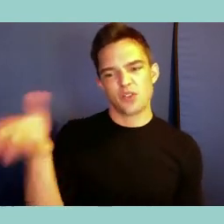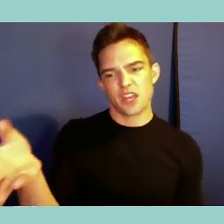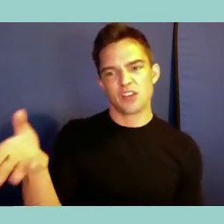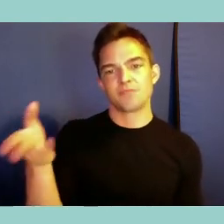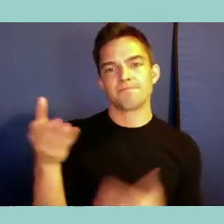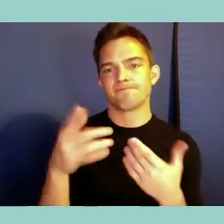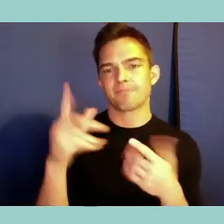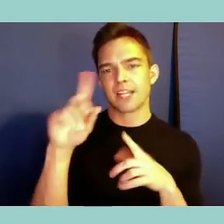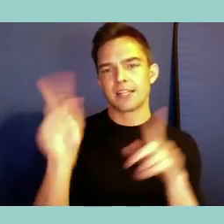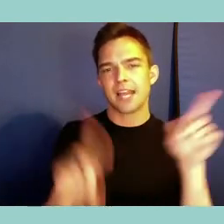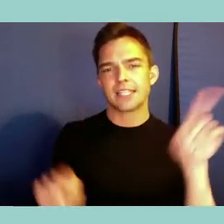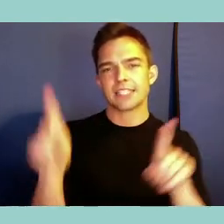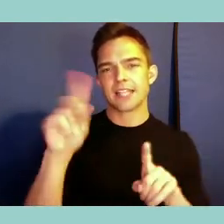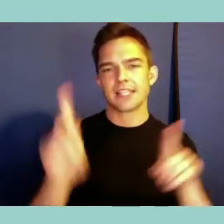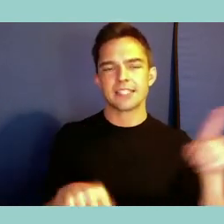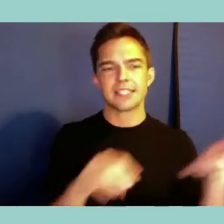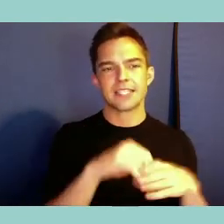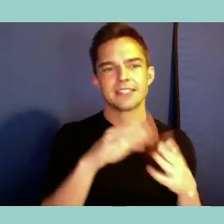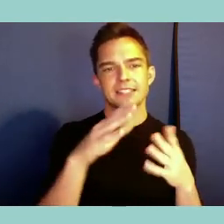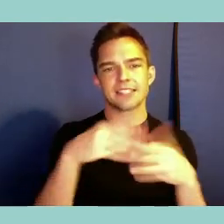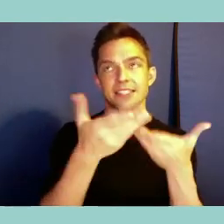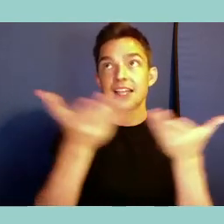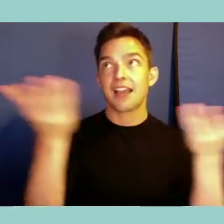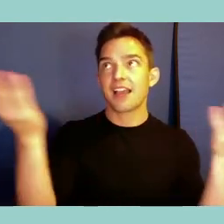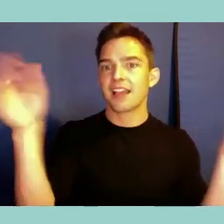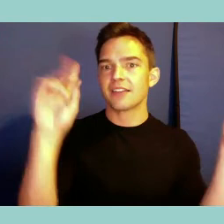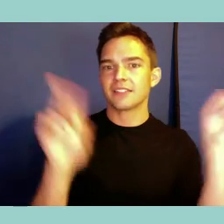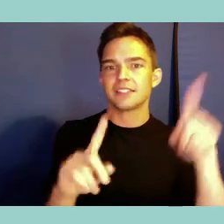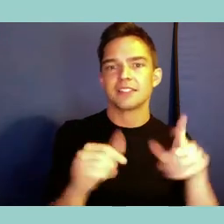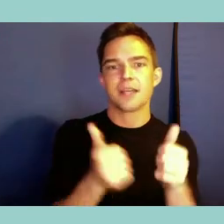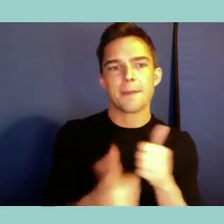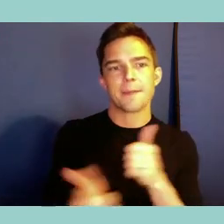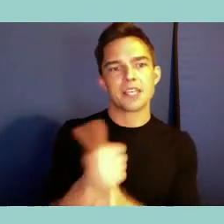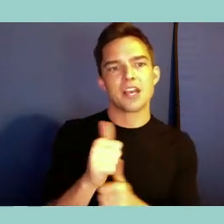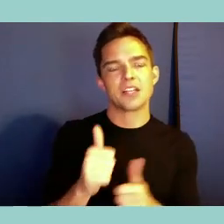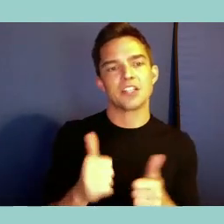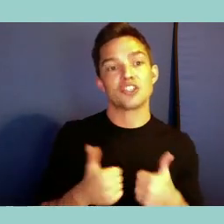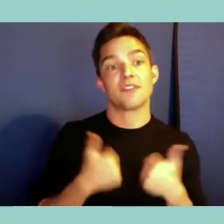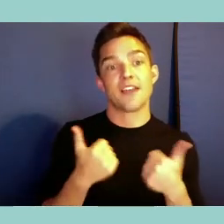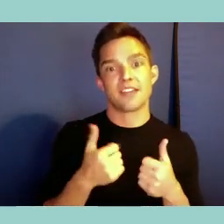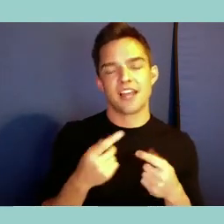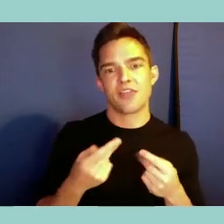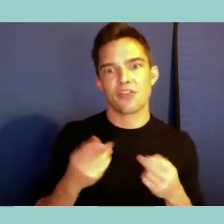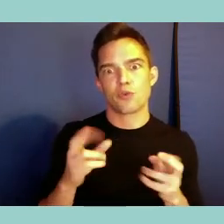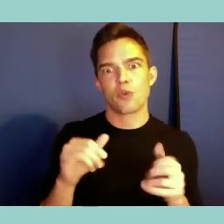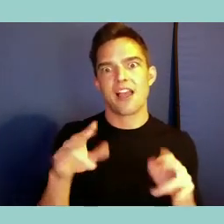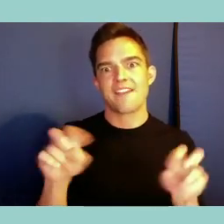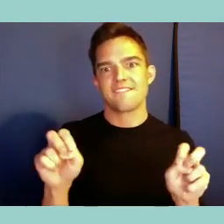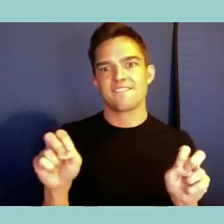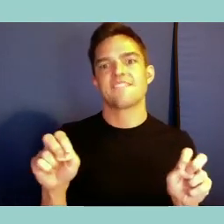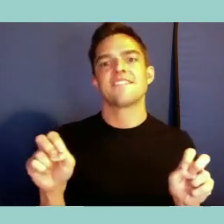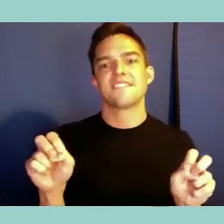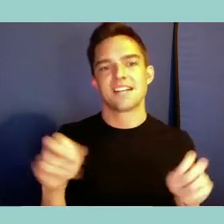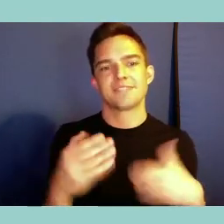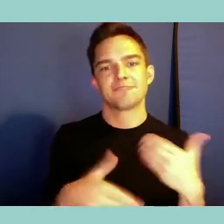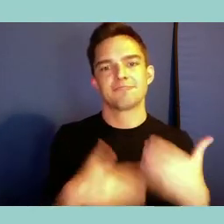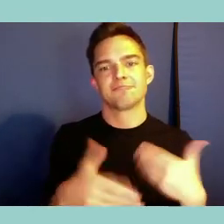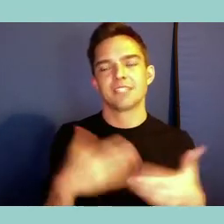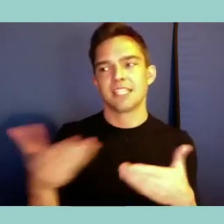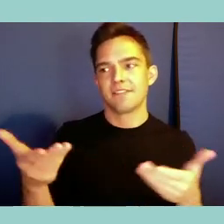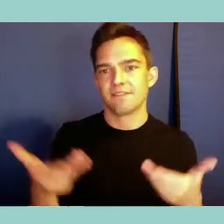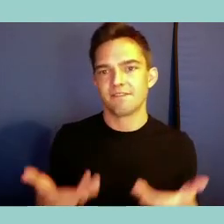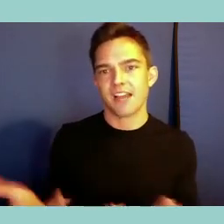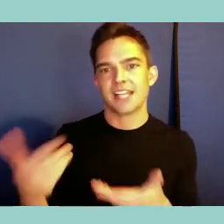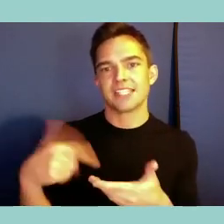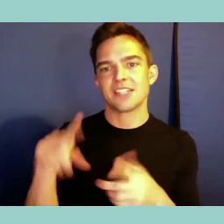lightning was lighting up the sky, going past surviving and into thriving. And he was inviting us to join him